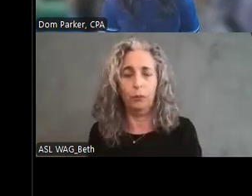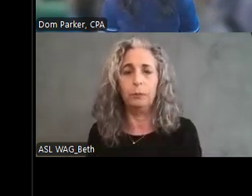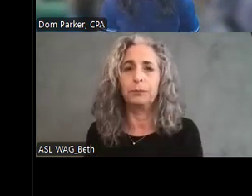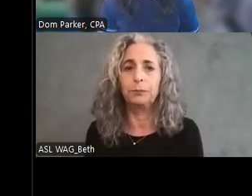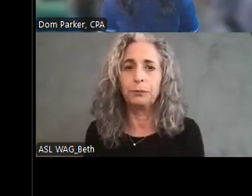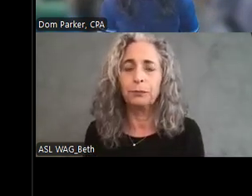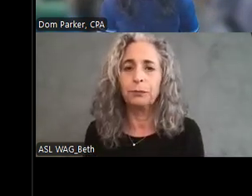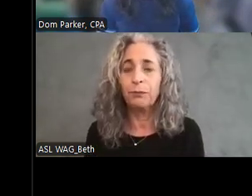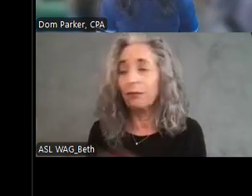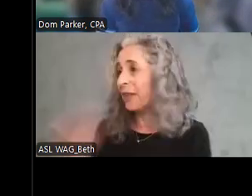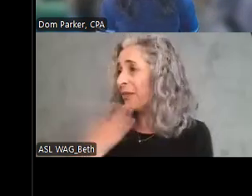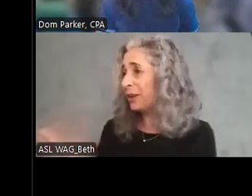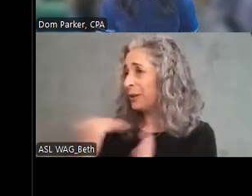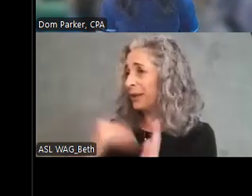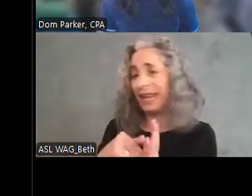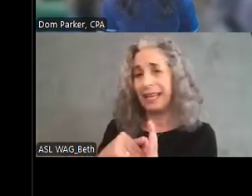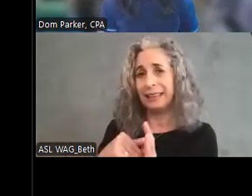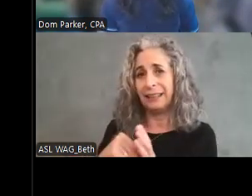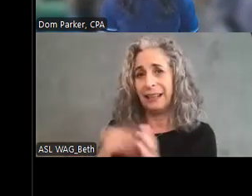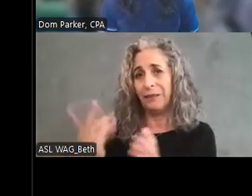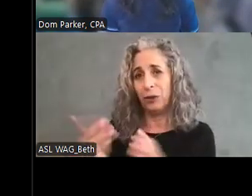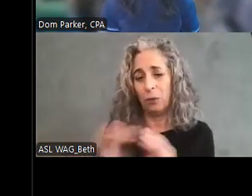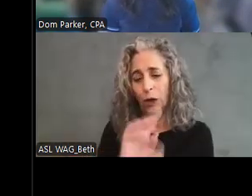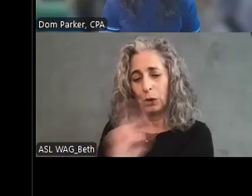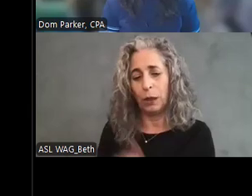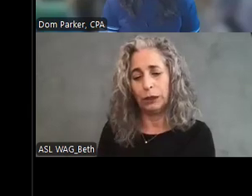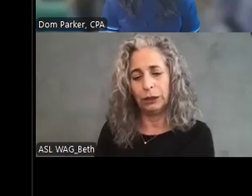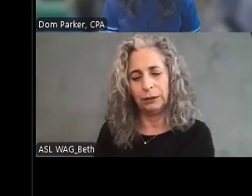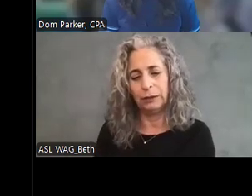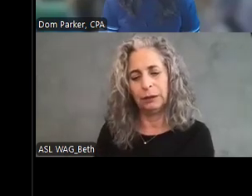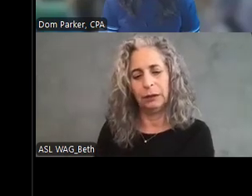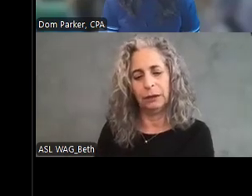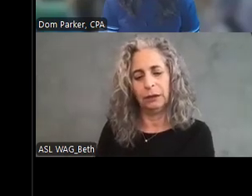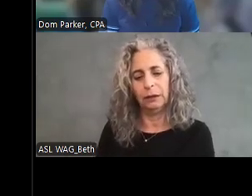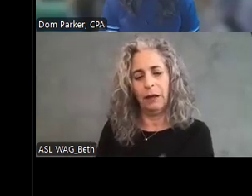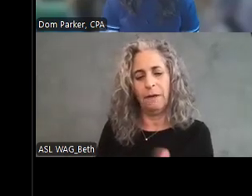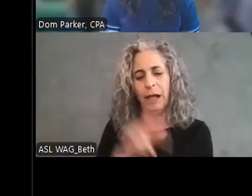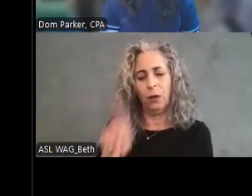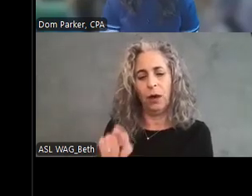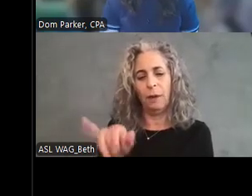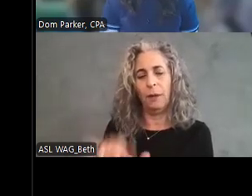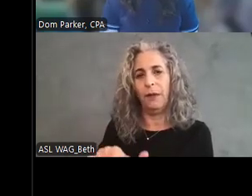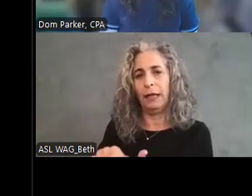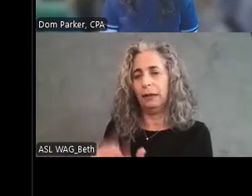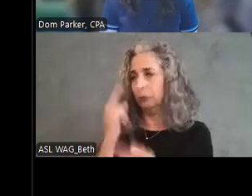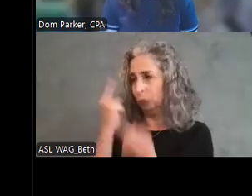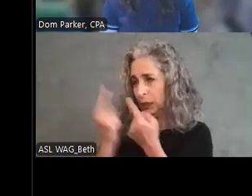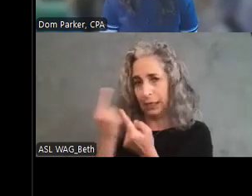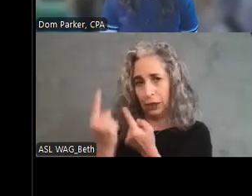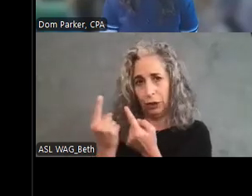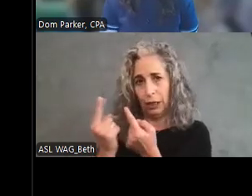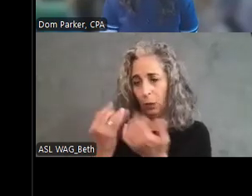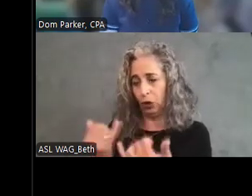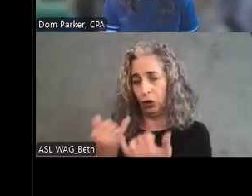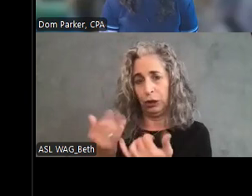Thank you. Again, just before we have a few more questions. So there's a Of comment course. with a follow-up question to that. So something to consider in our current industry